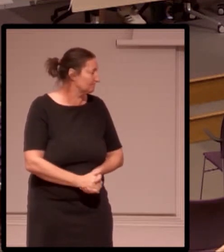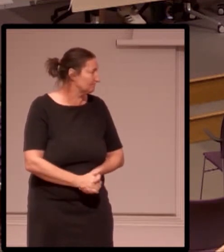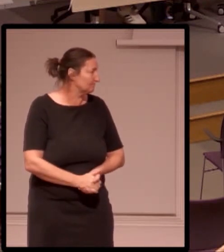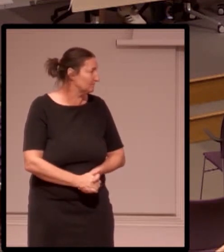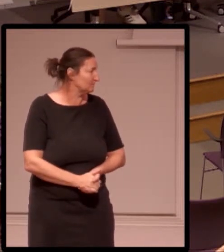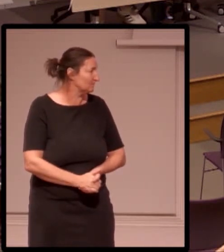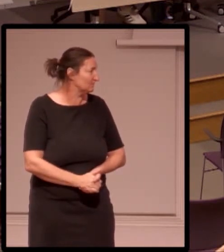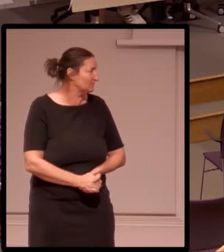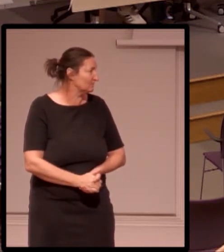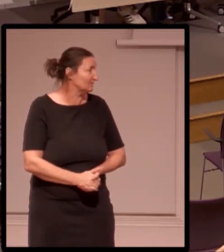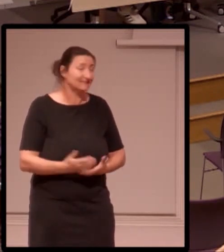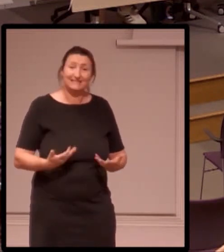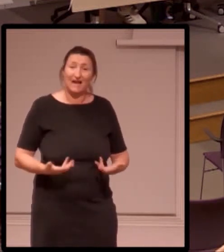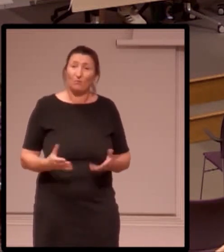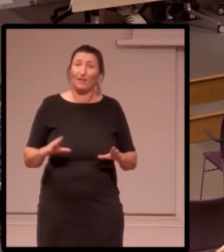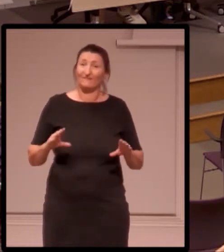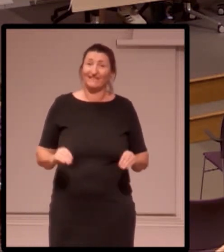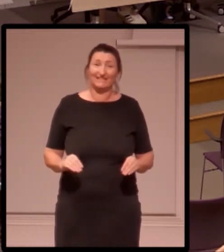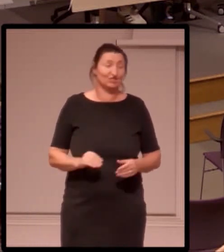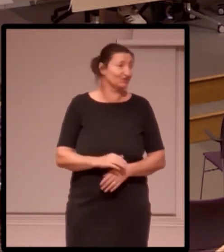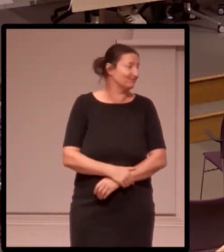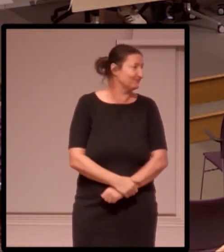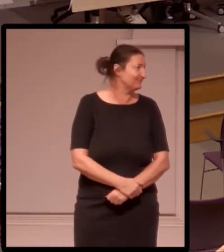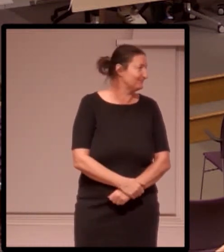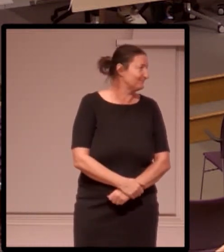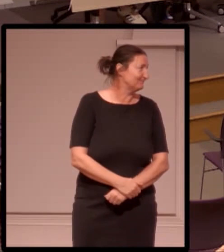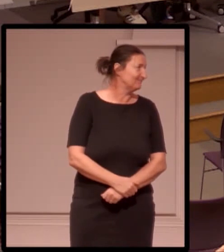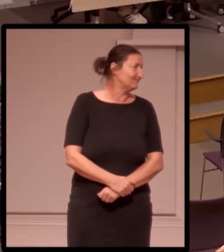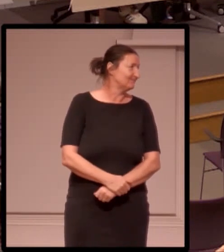Sarah. Okay, so I'm just going to elevate back over here.